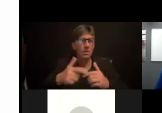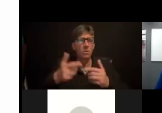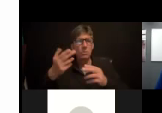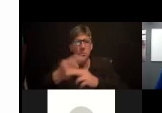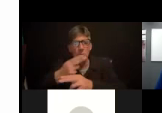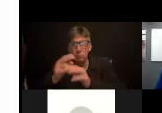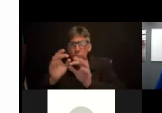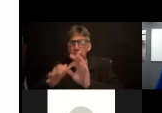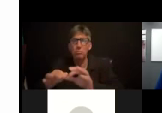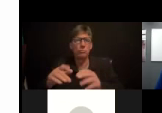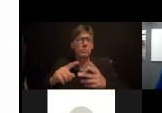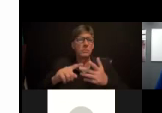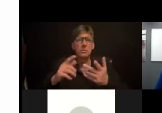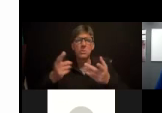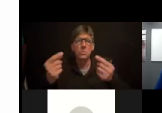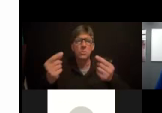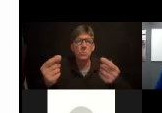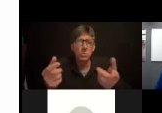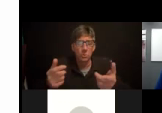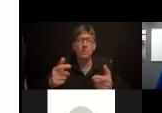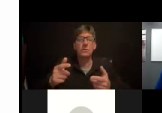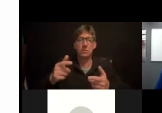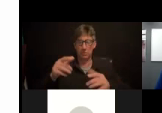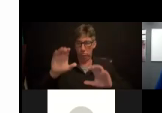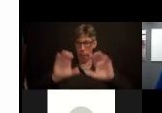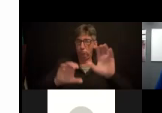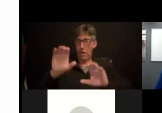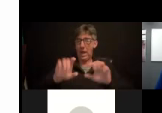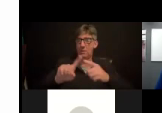please chat tech support. Next slide, please.